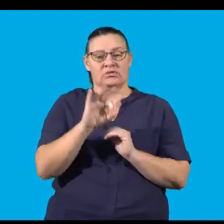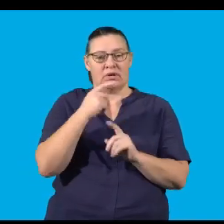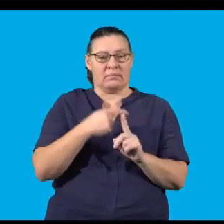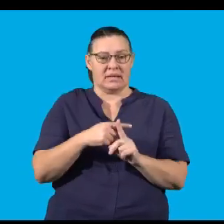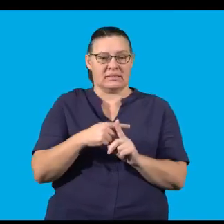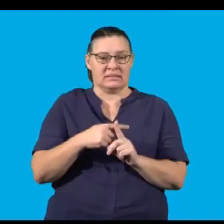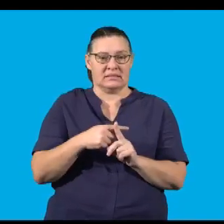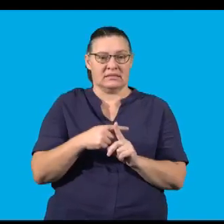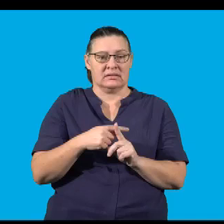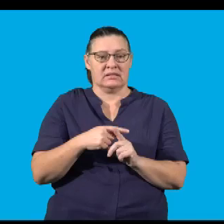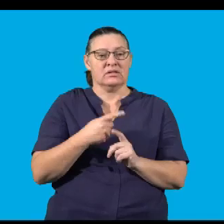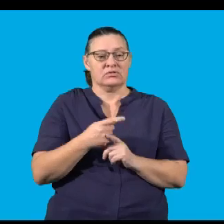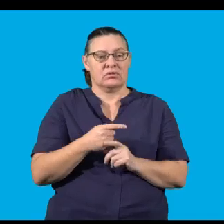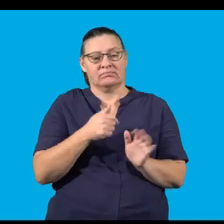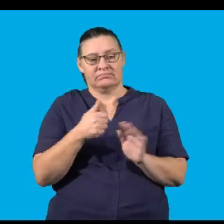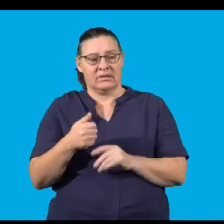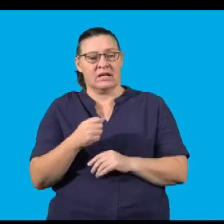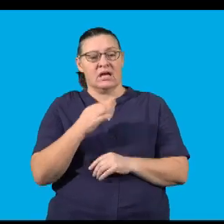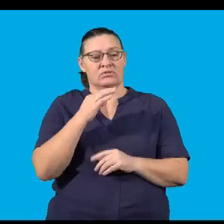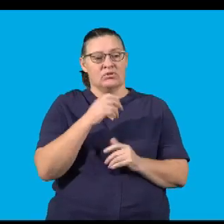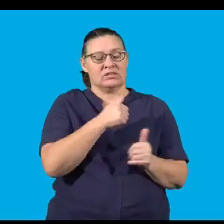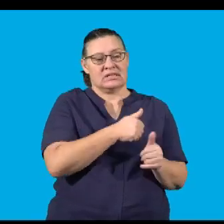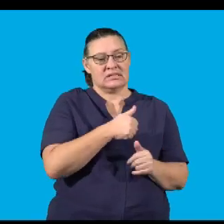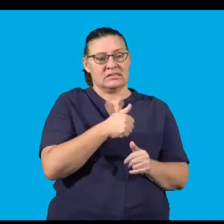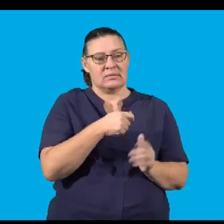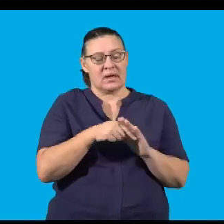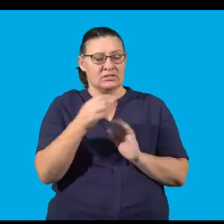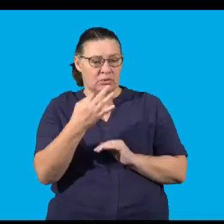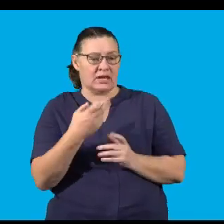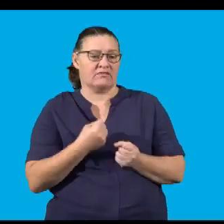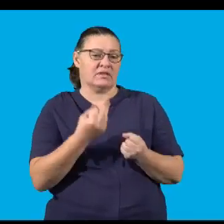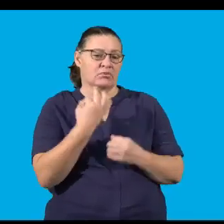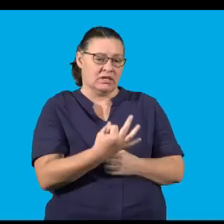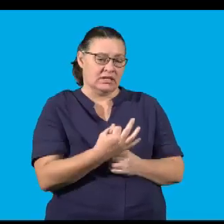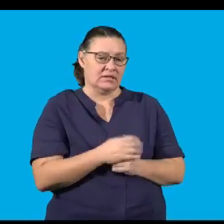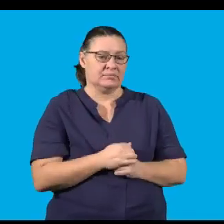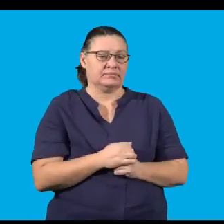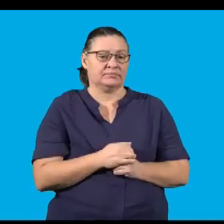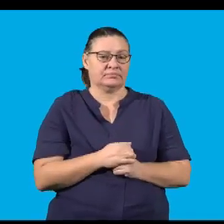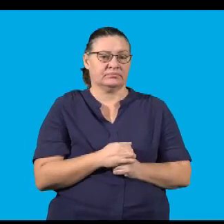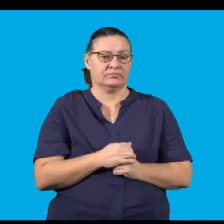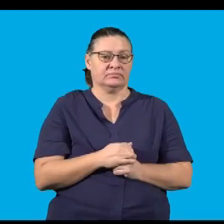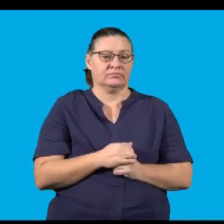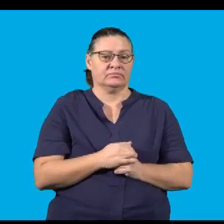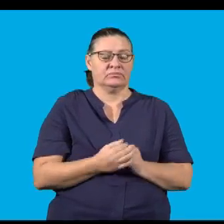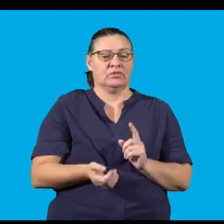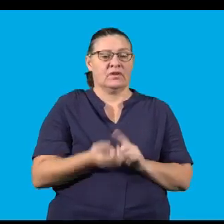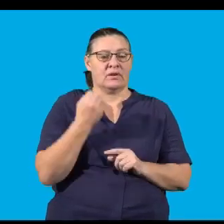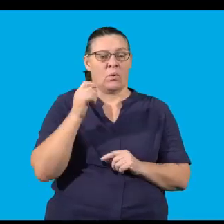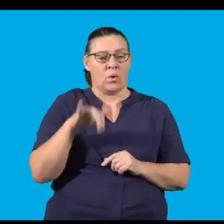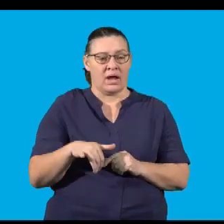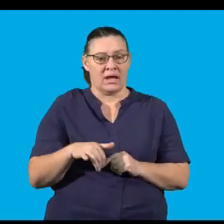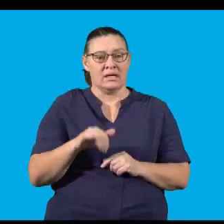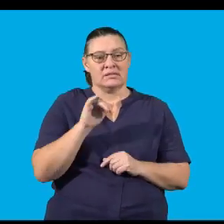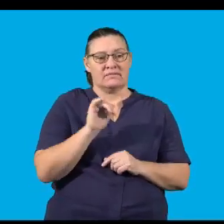minus 3 plus 9, which is 6. 6 divided by 2 gives me 3. So that's the x coordinate of point M. And then to find the